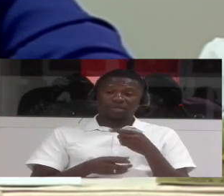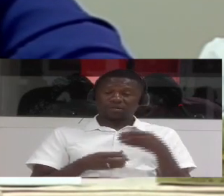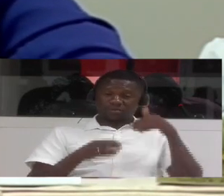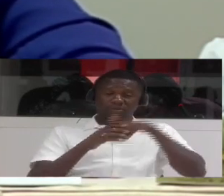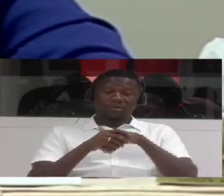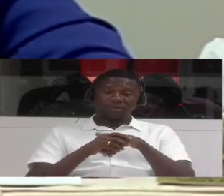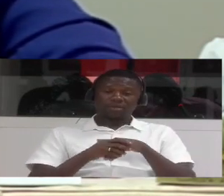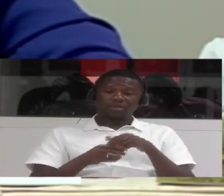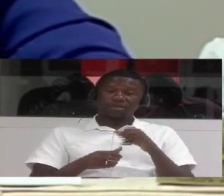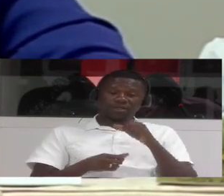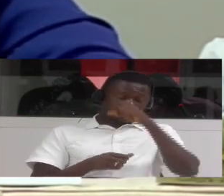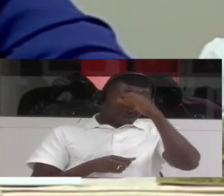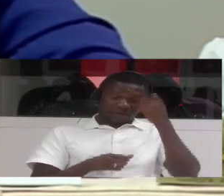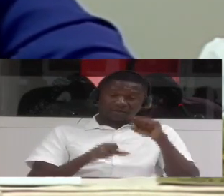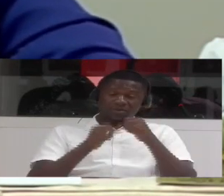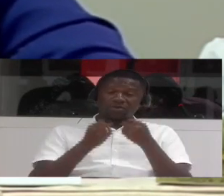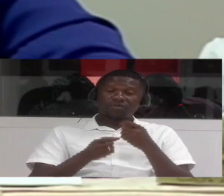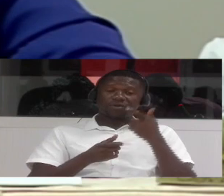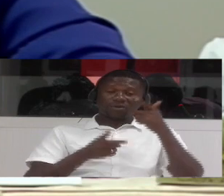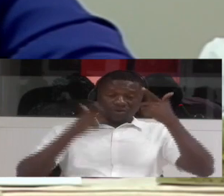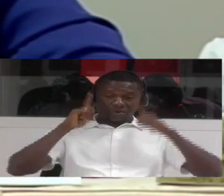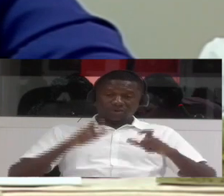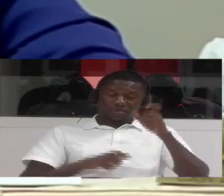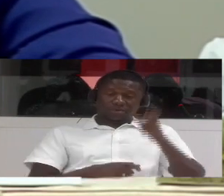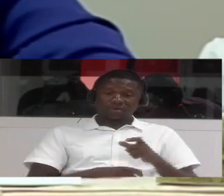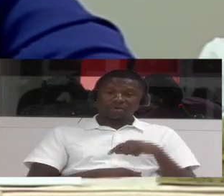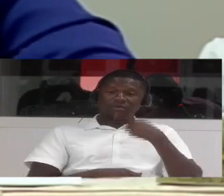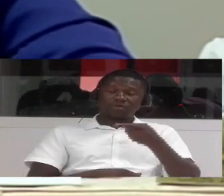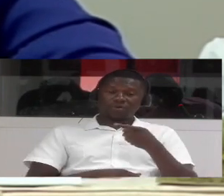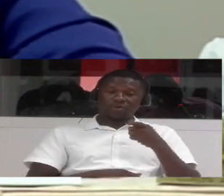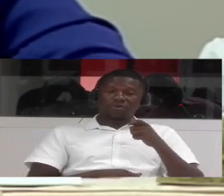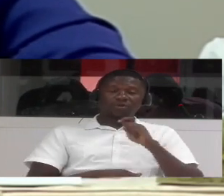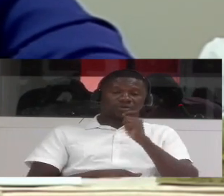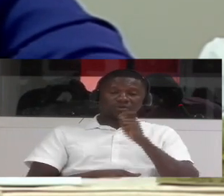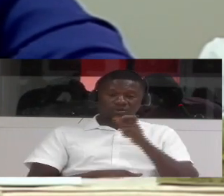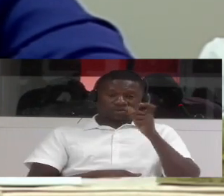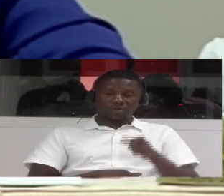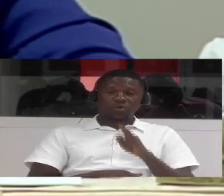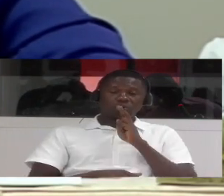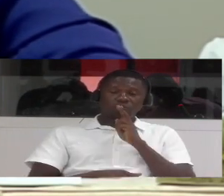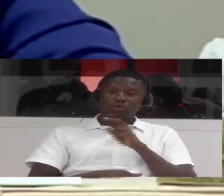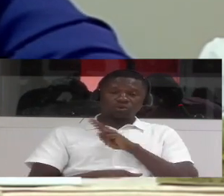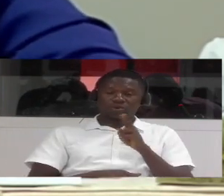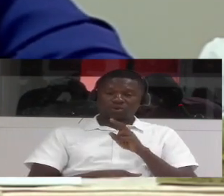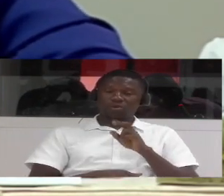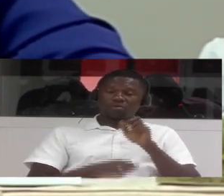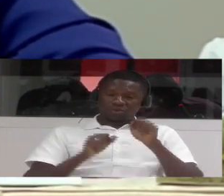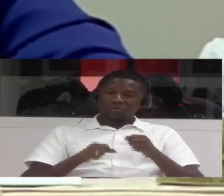engaging the services of lawyers for journalists who could not obtain